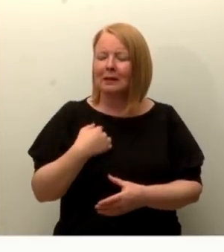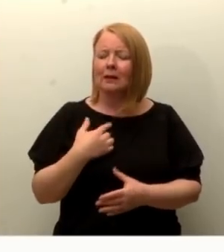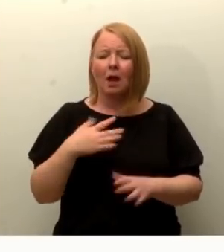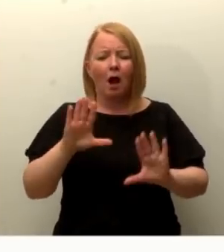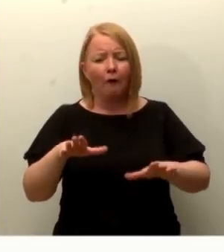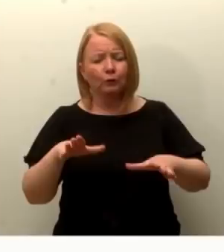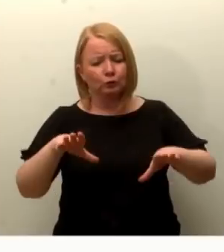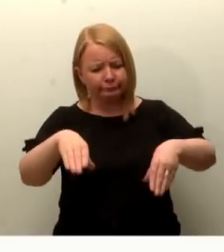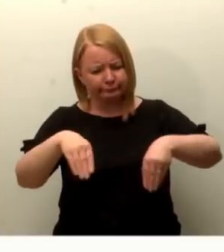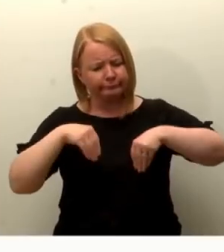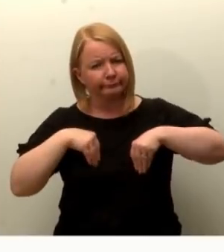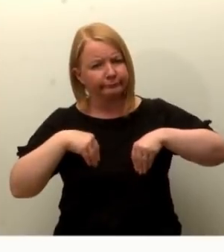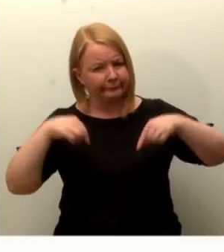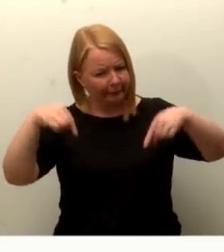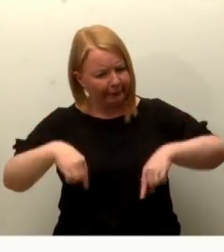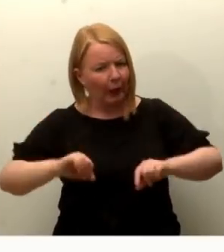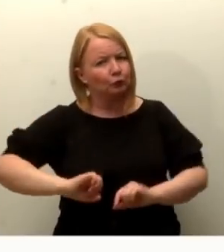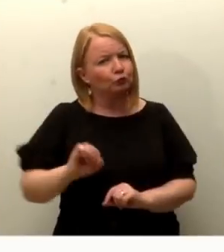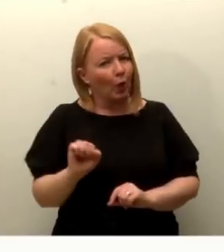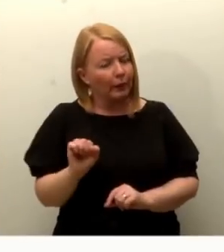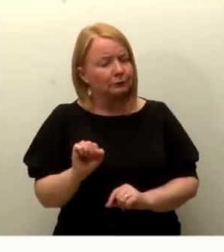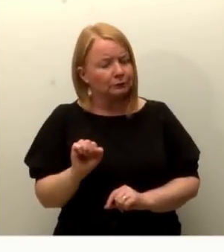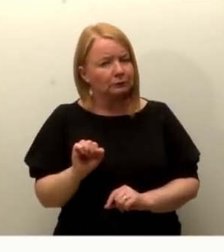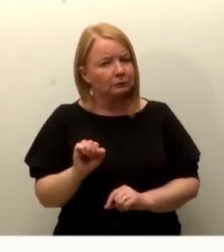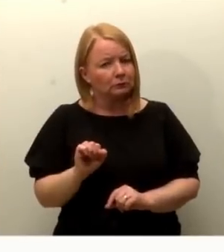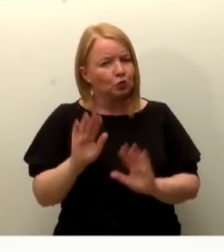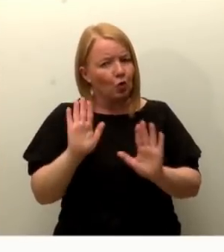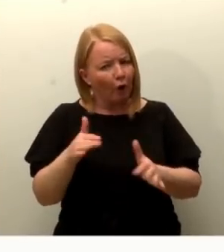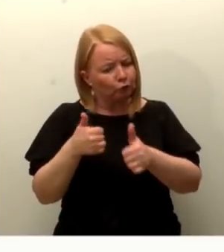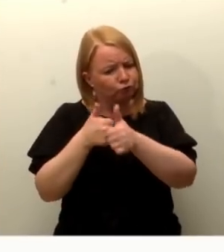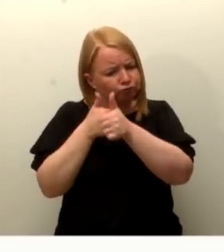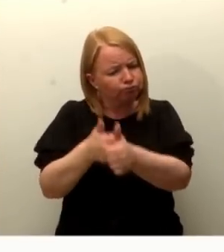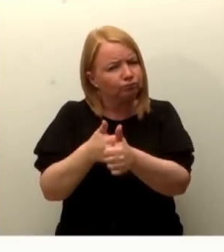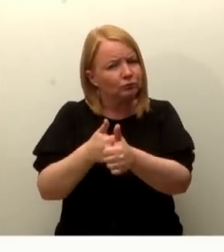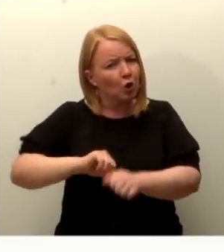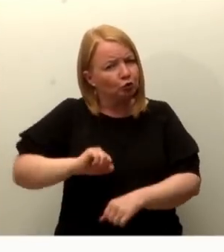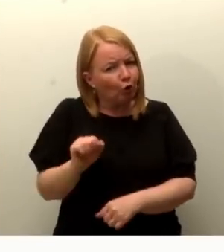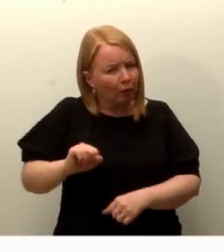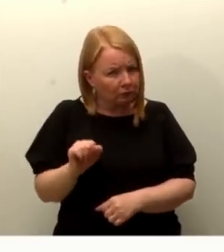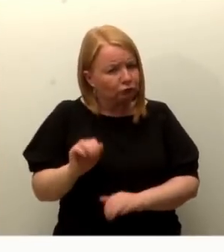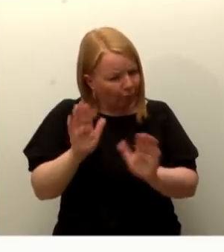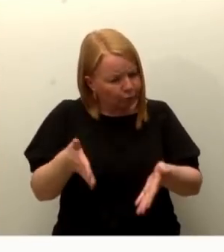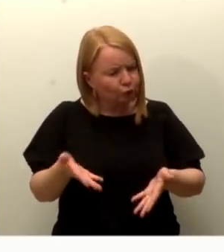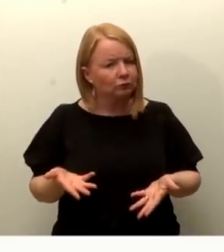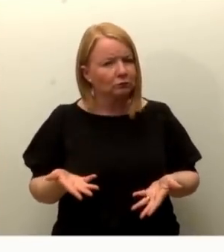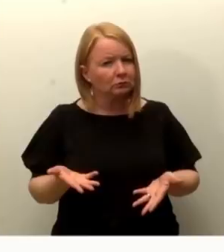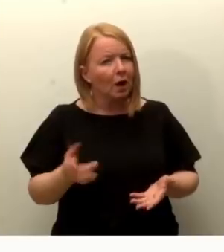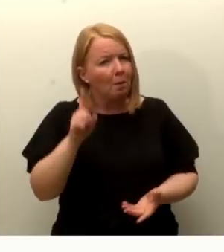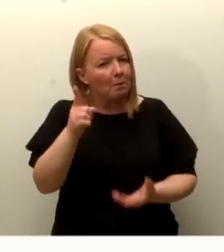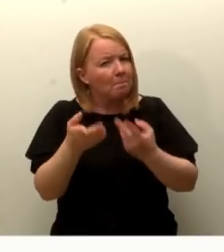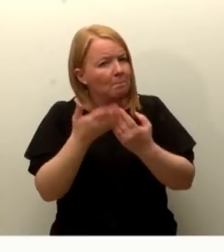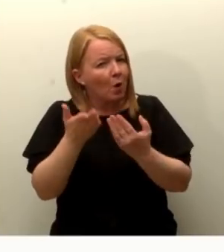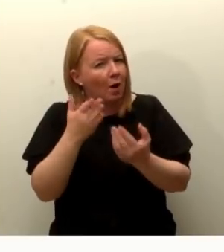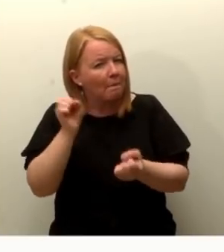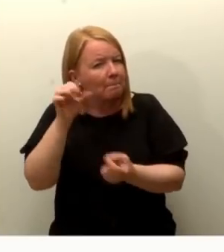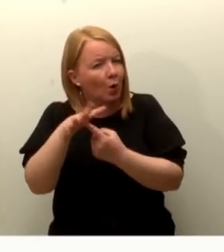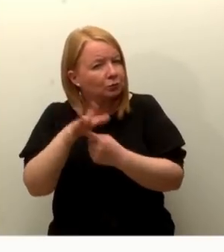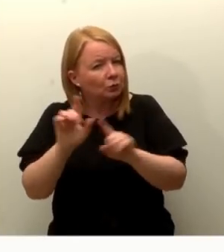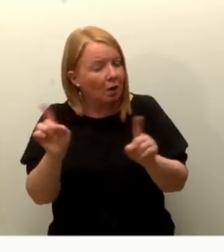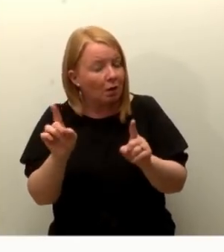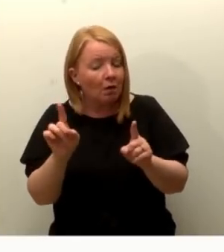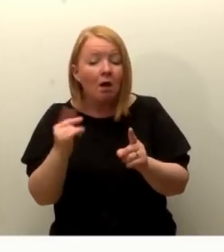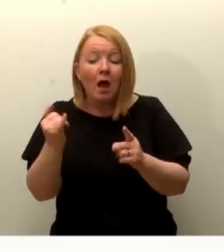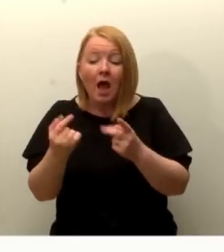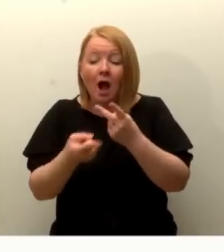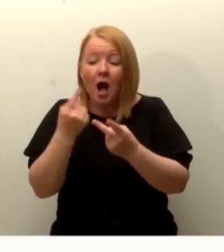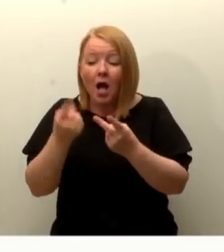accepted and welcomed in Scotland, you need to support Scotland. And more importantly, any team that